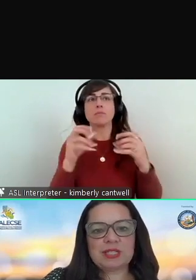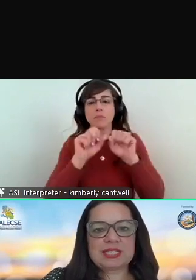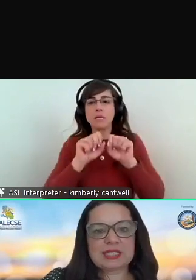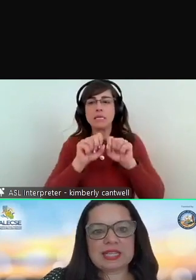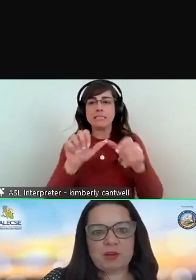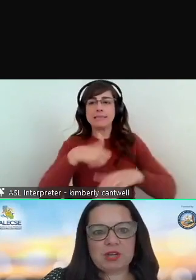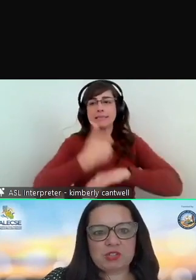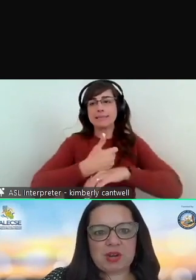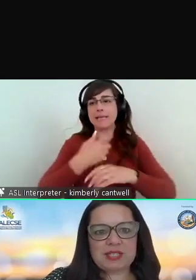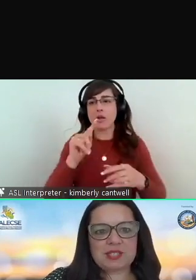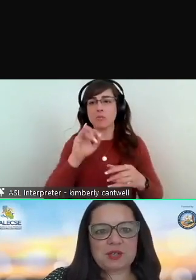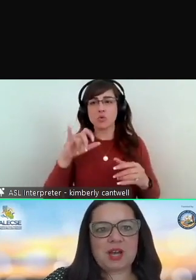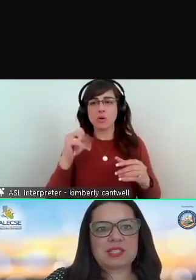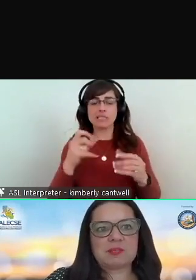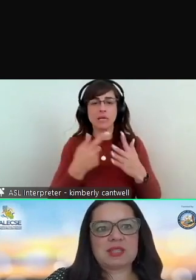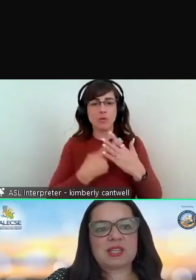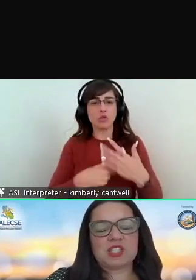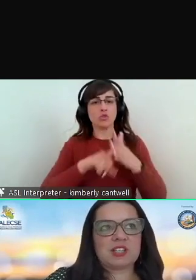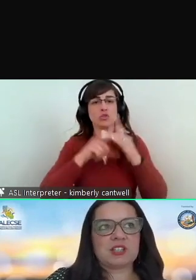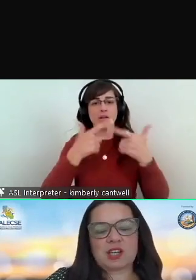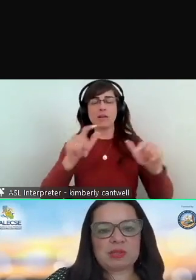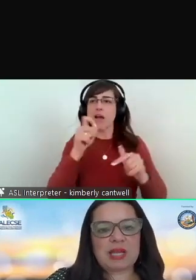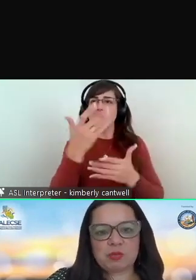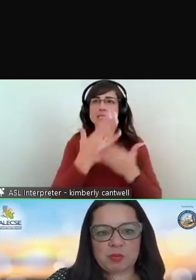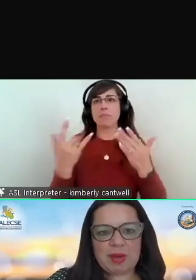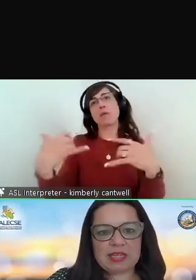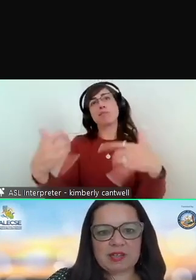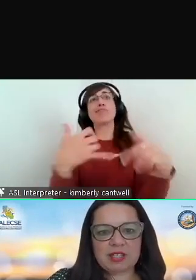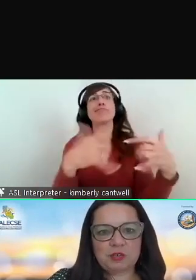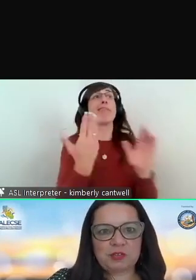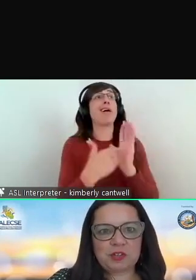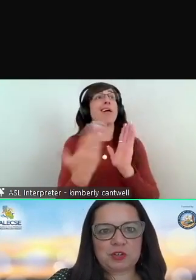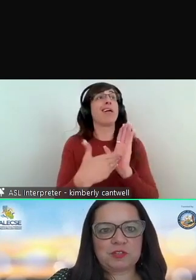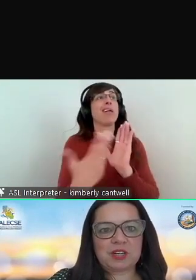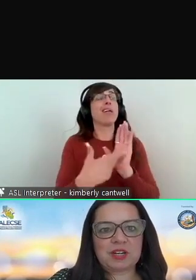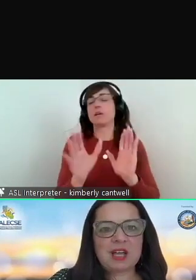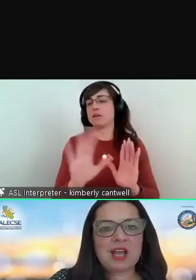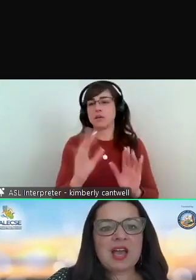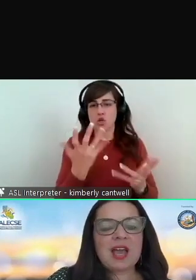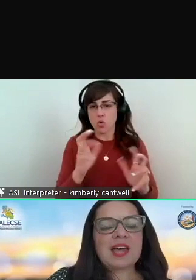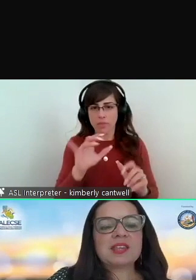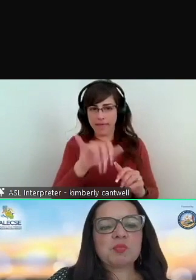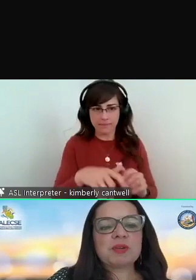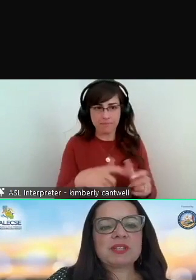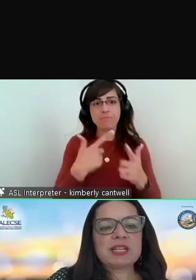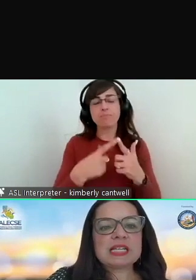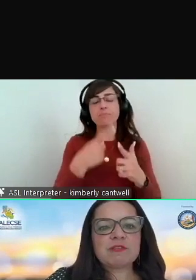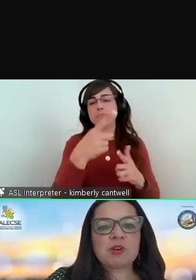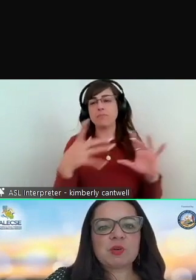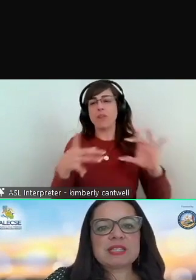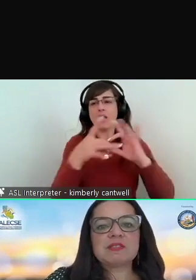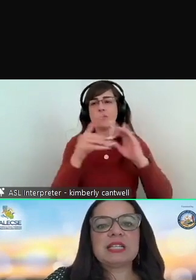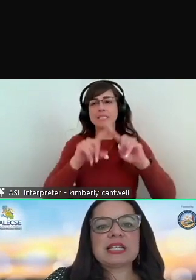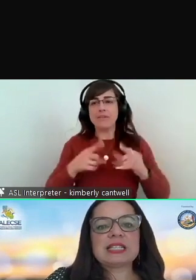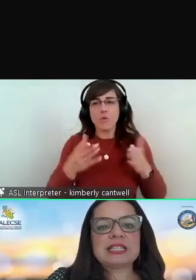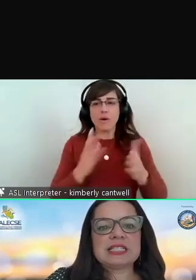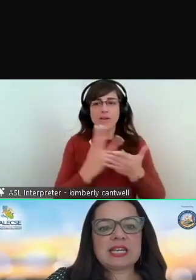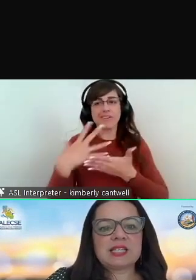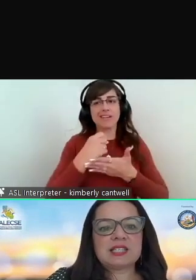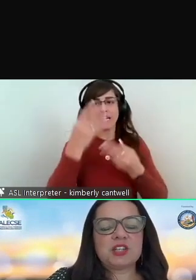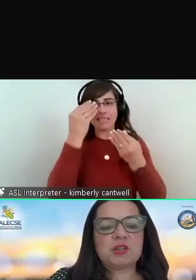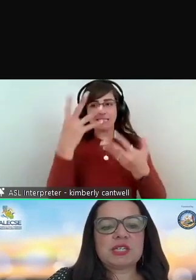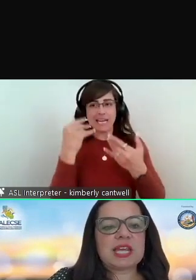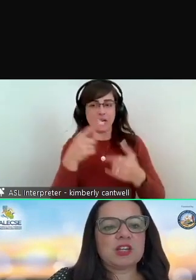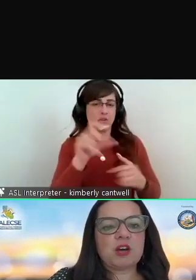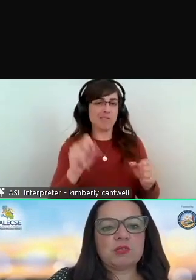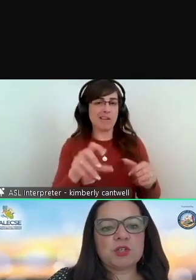that will elicit language, right? So not something that a child's just gonna play with repetitively over and over. And then we've linked different ways of collecting the data.